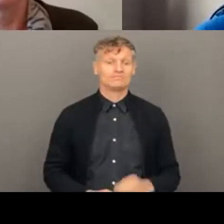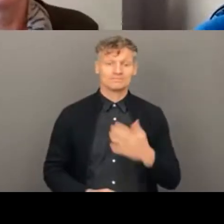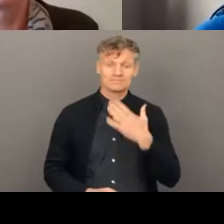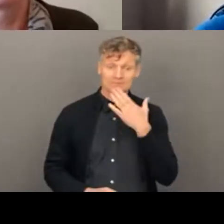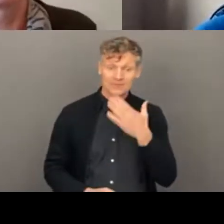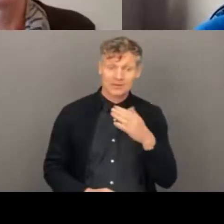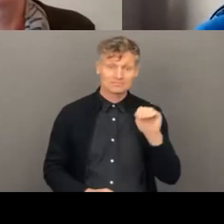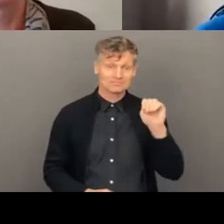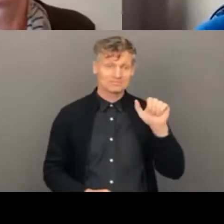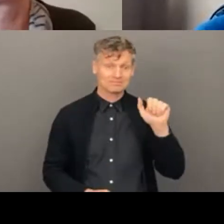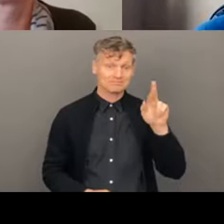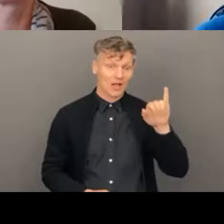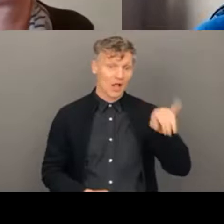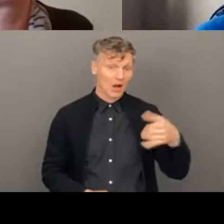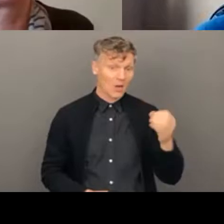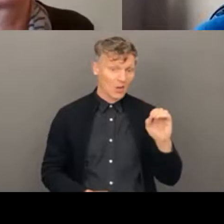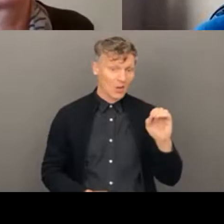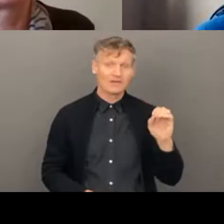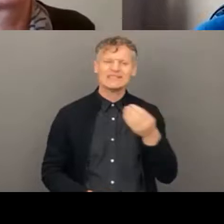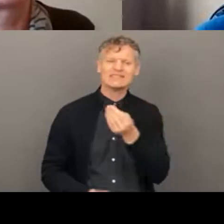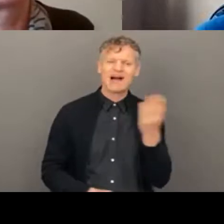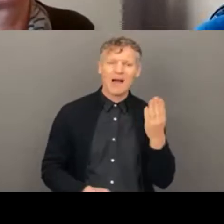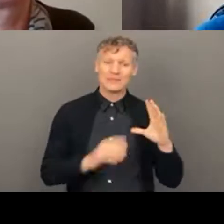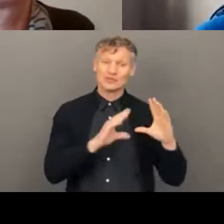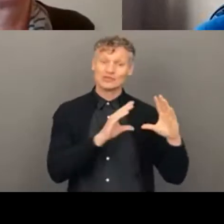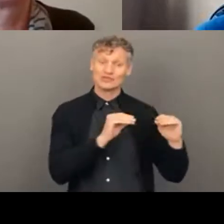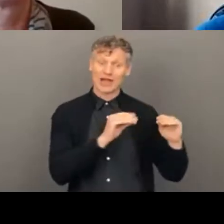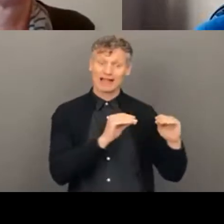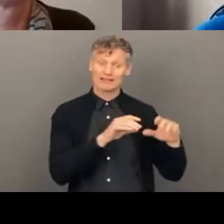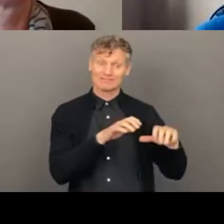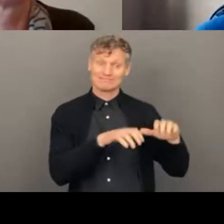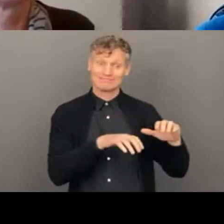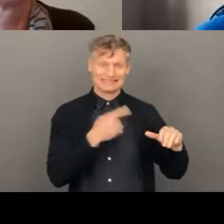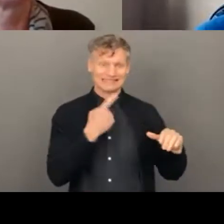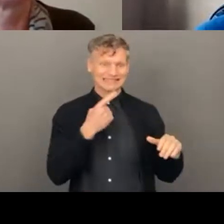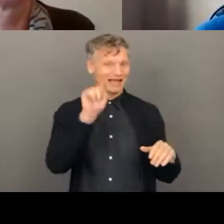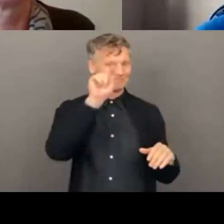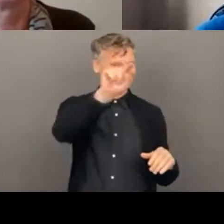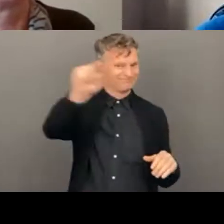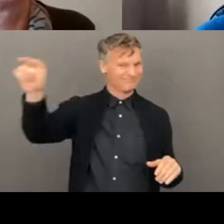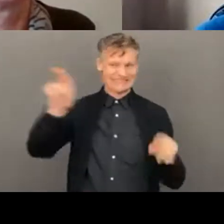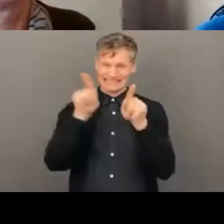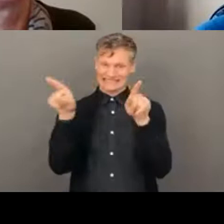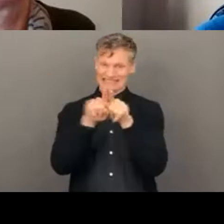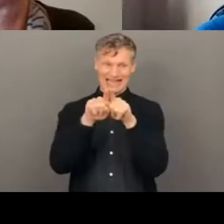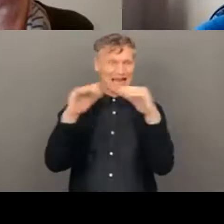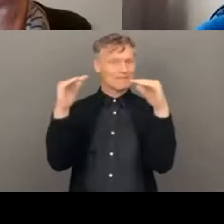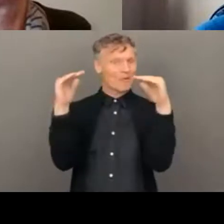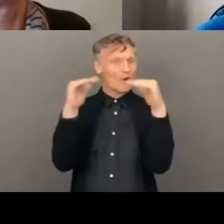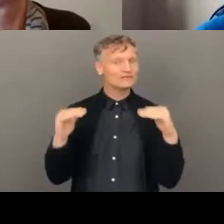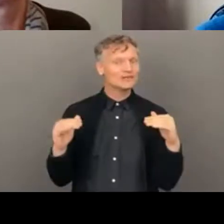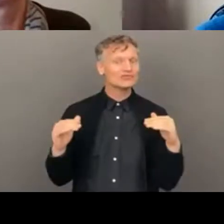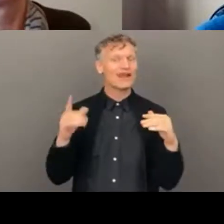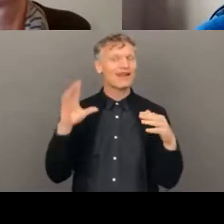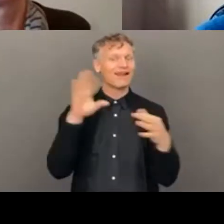messages there, or chat box messages, to say that the others in the consortium had the same problem dealing with volunteering. So okay, I don't feel